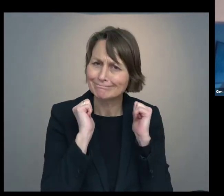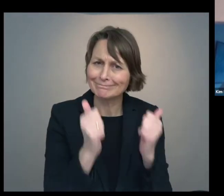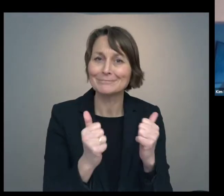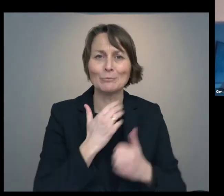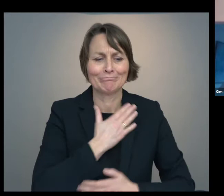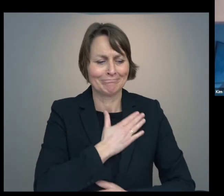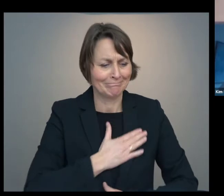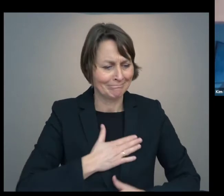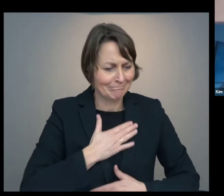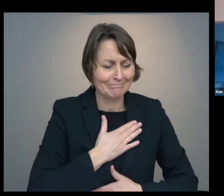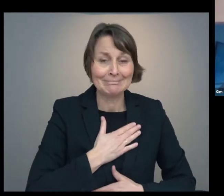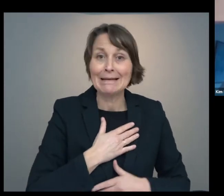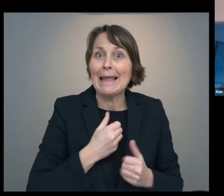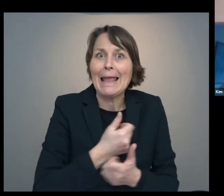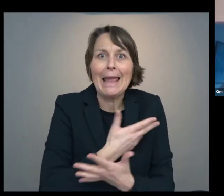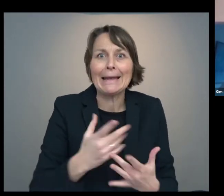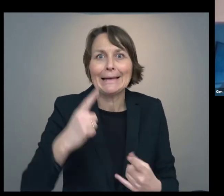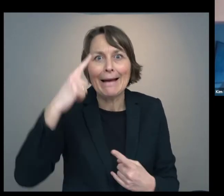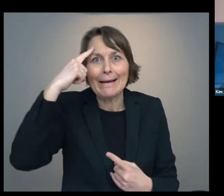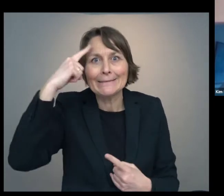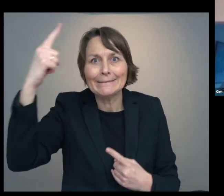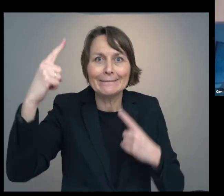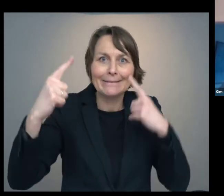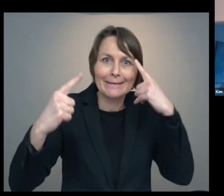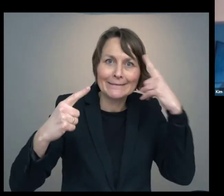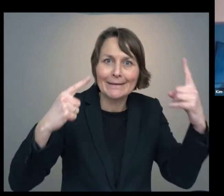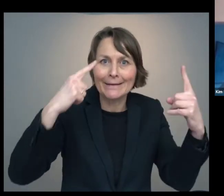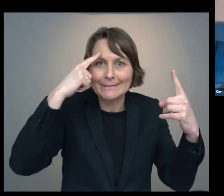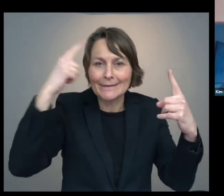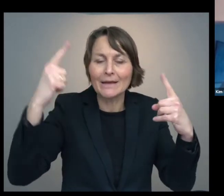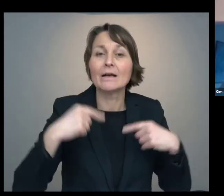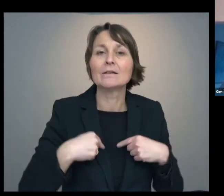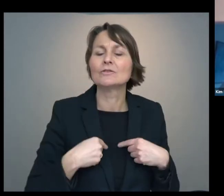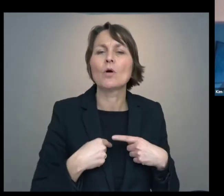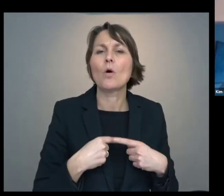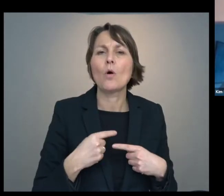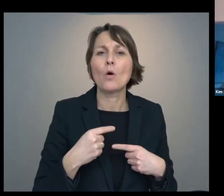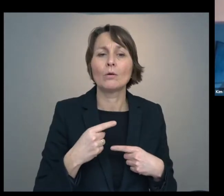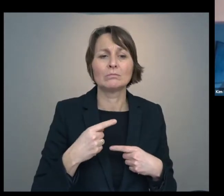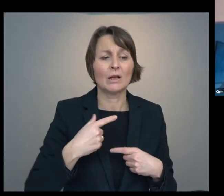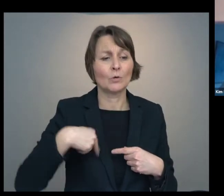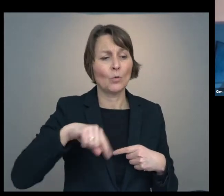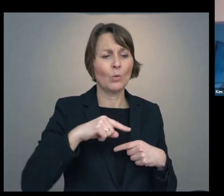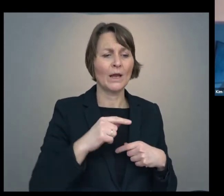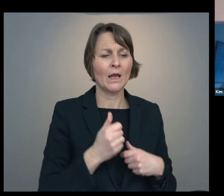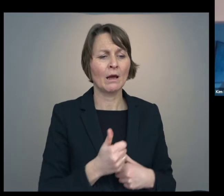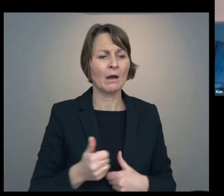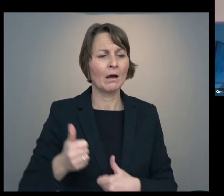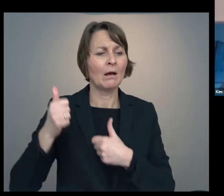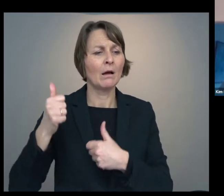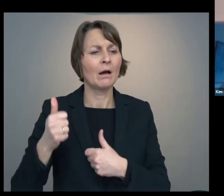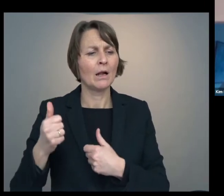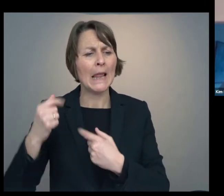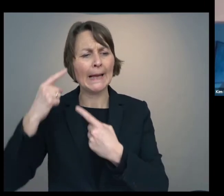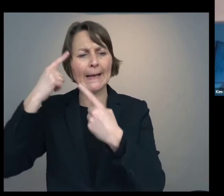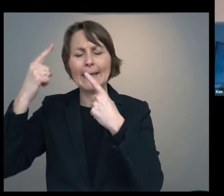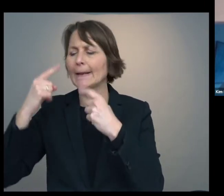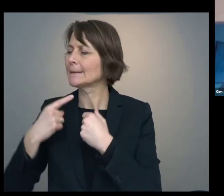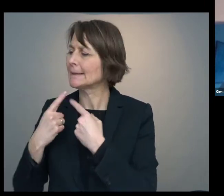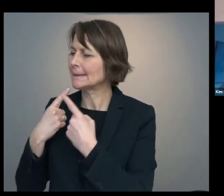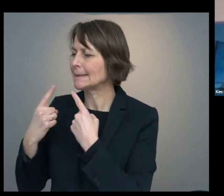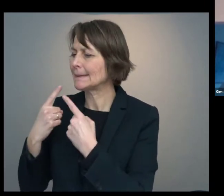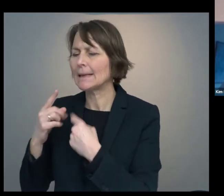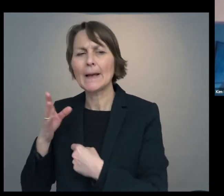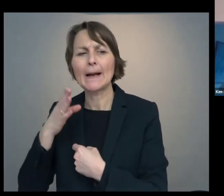and we really appreciate ideas. As Kim said, like we don't just go into the ivory tower and think